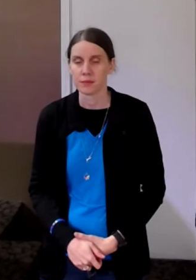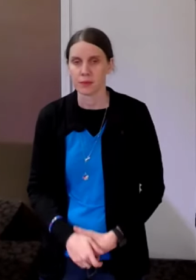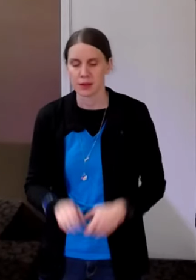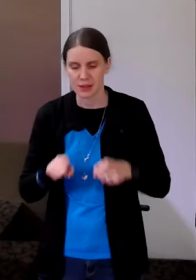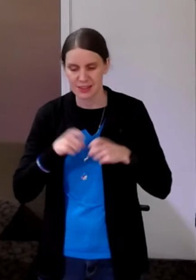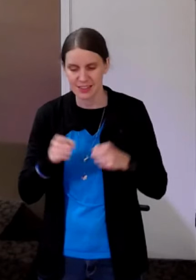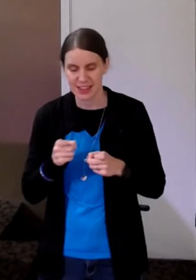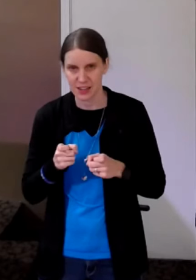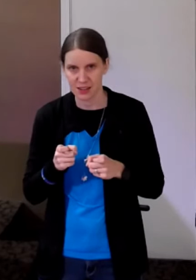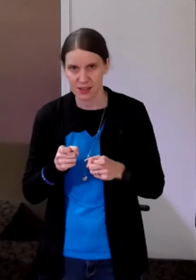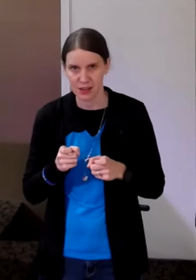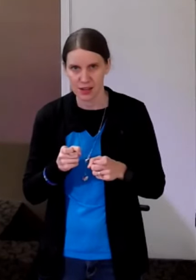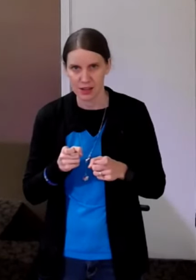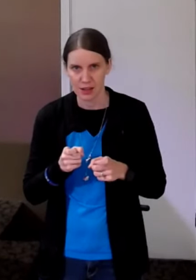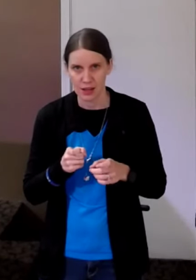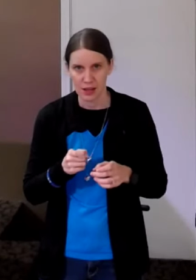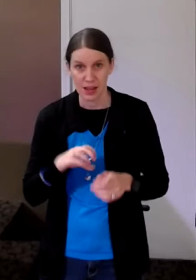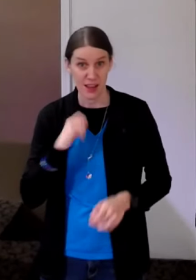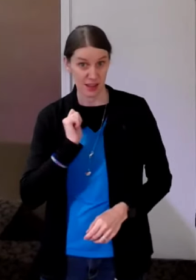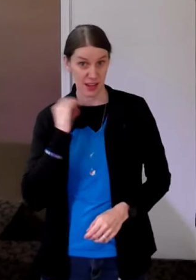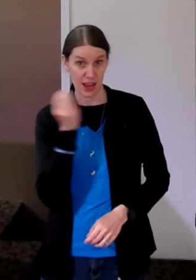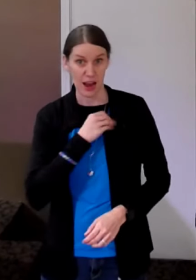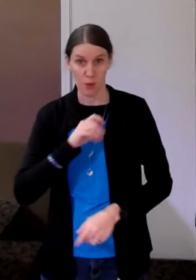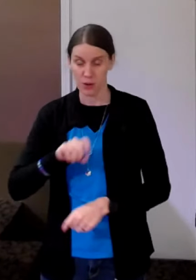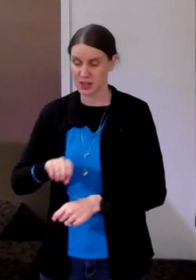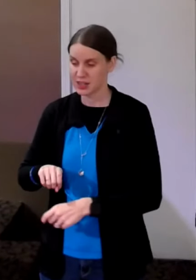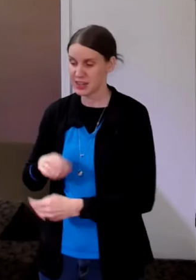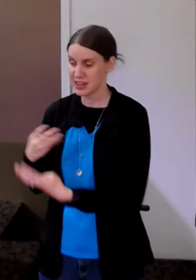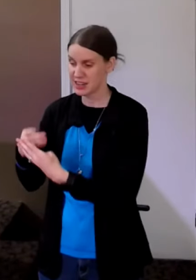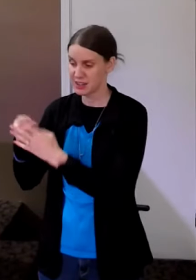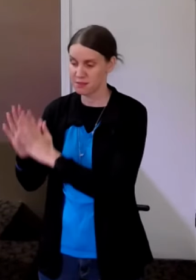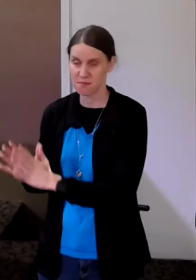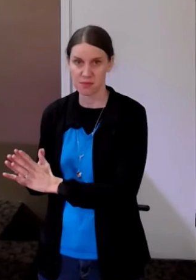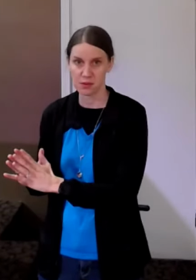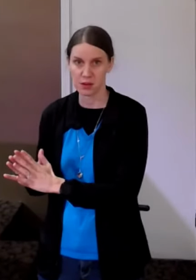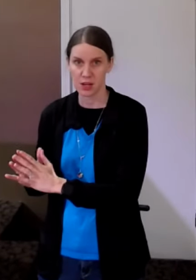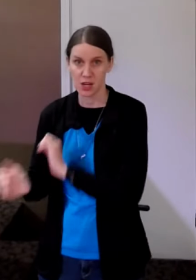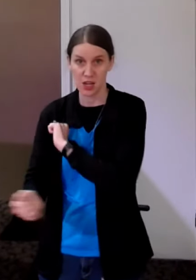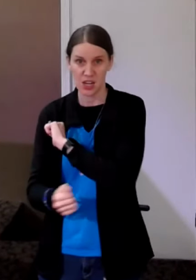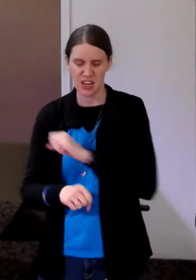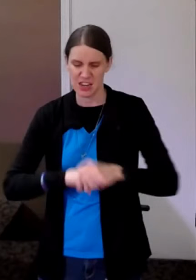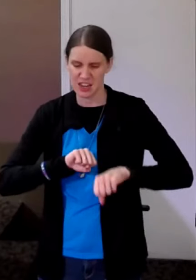Sin is the slave master, and everlasting torment is the end.